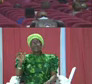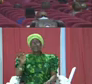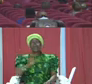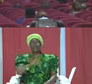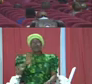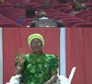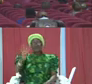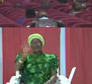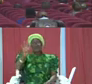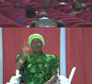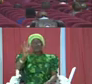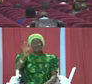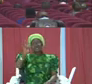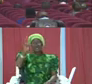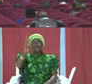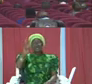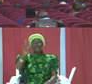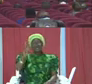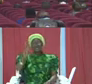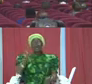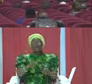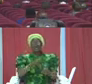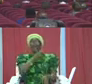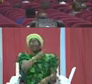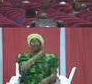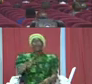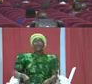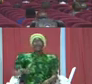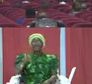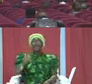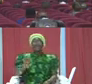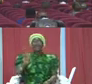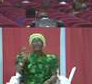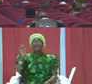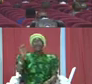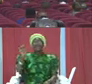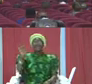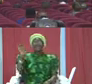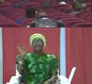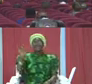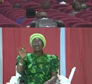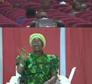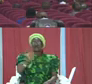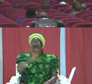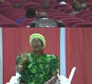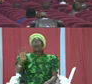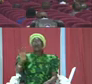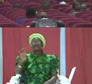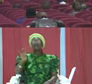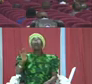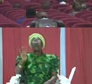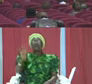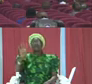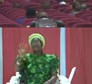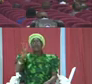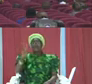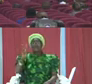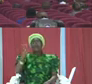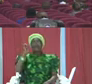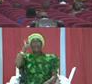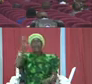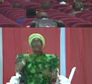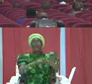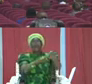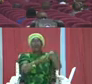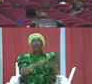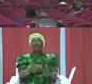1 Kings chapter 18, verse 46. 1 Kings 18, verse 46. He ran before